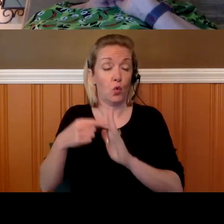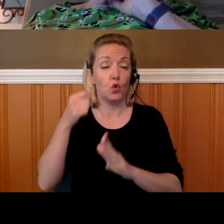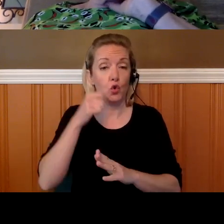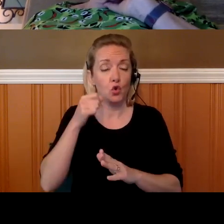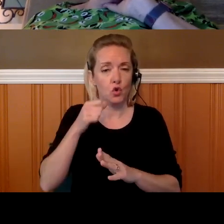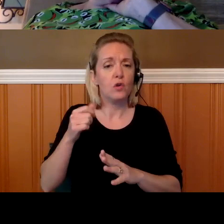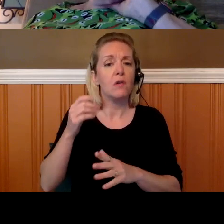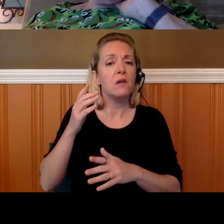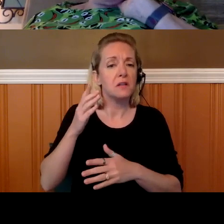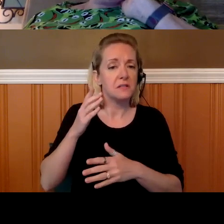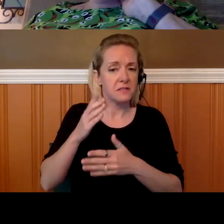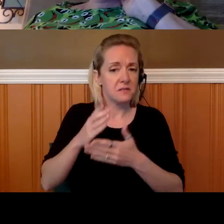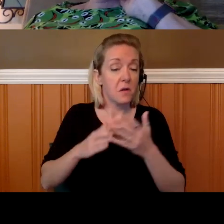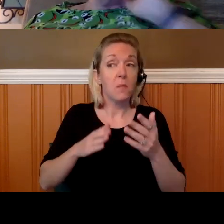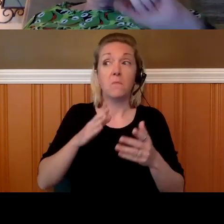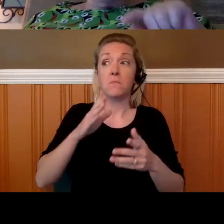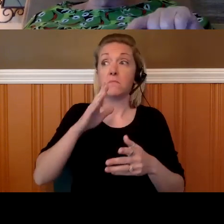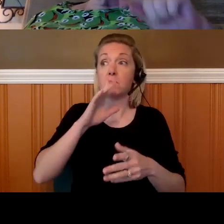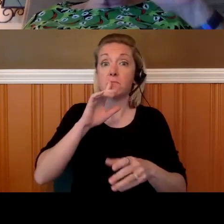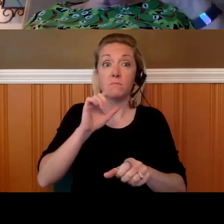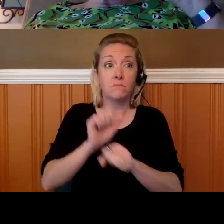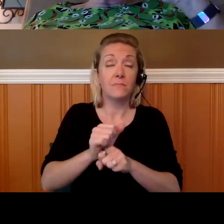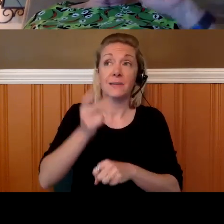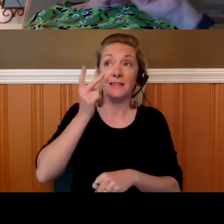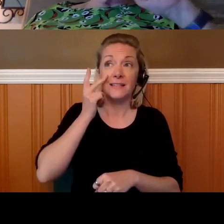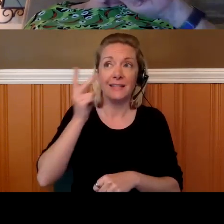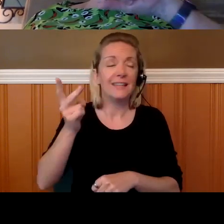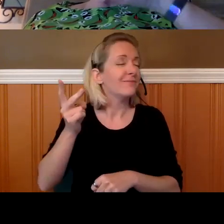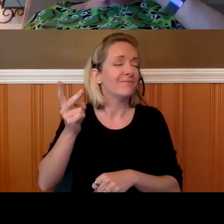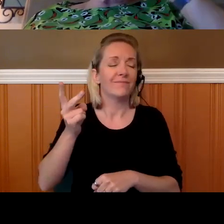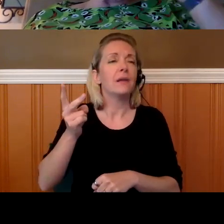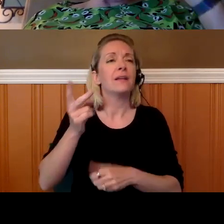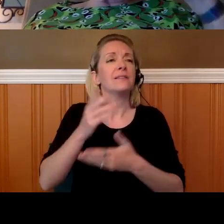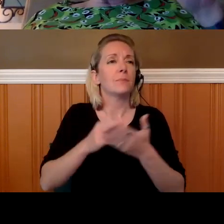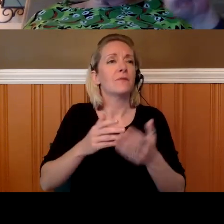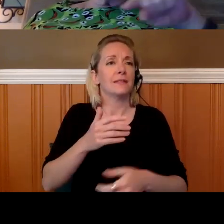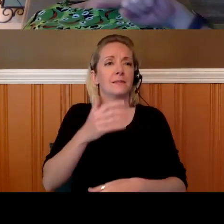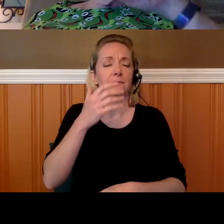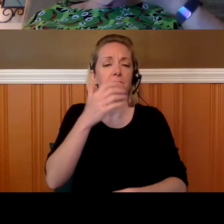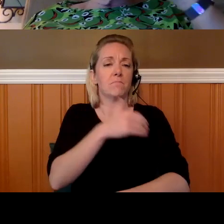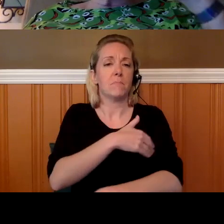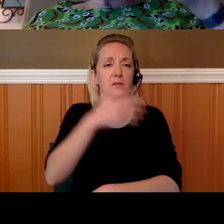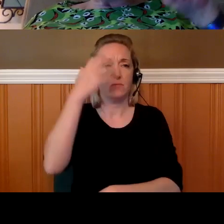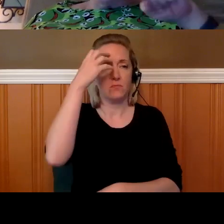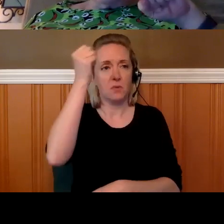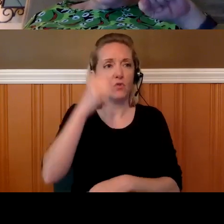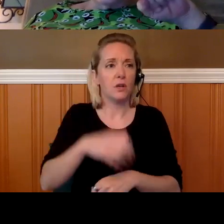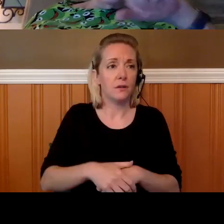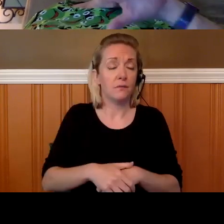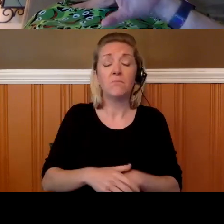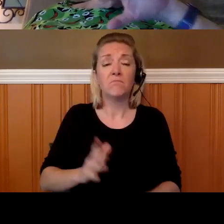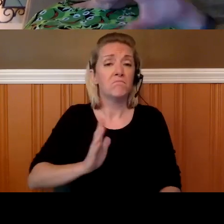that because I don't want her to use all of her vision battery on looking